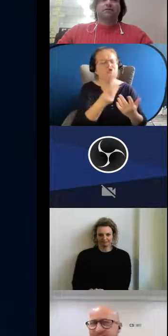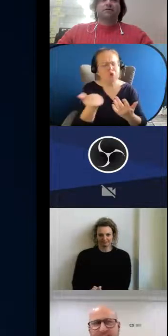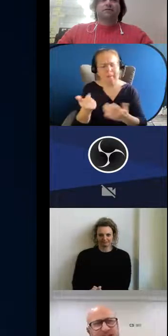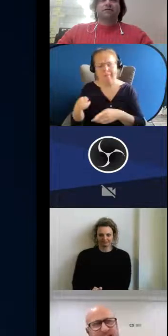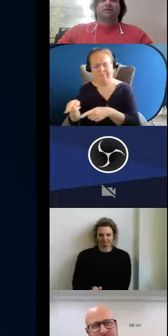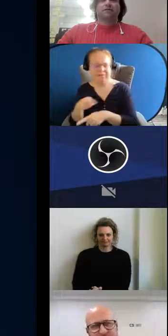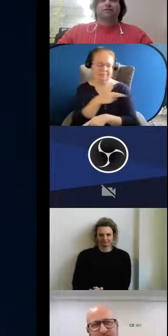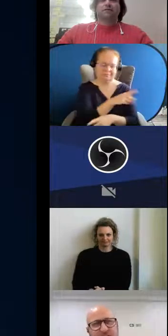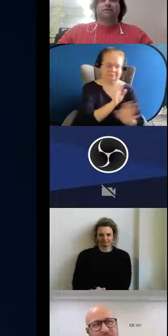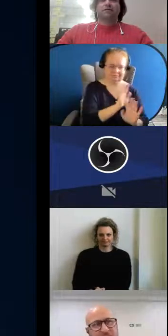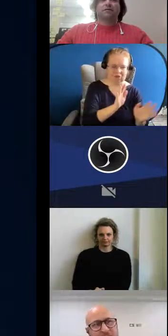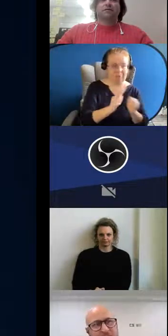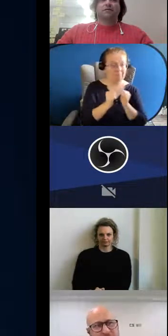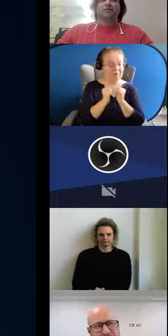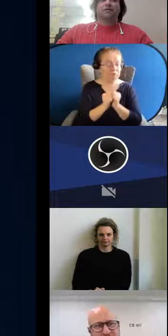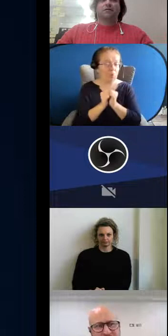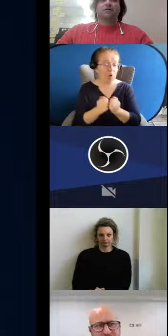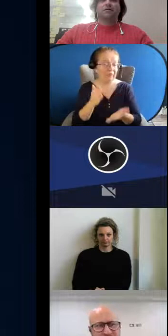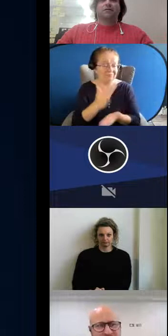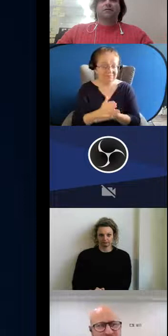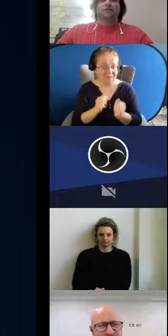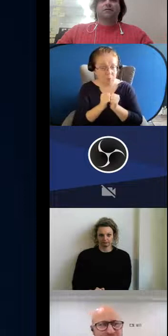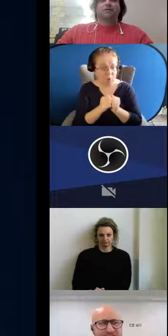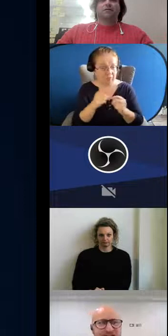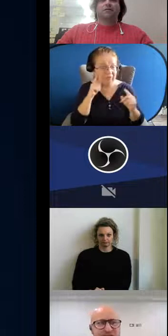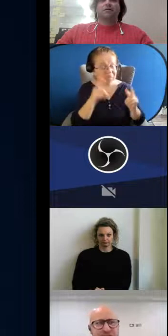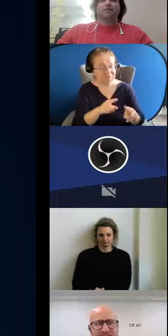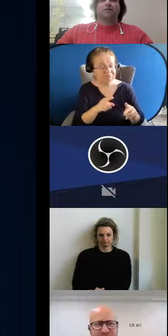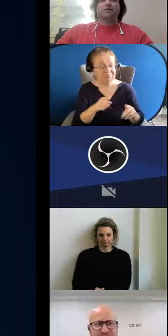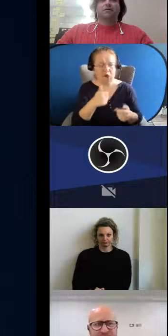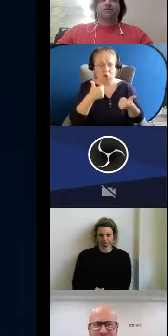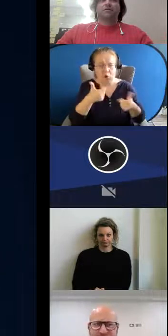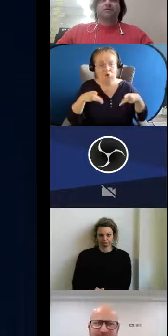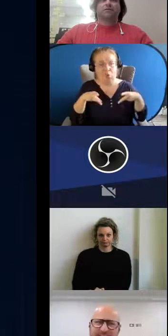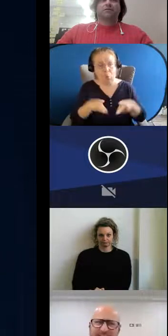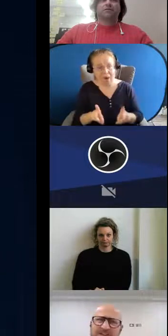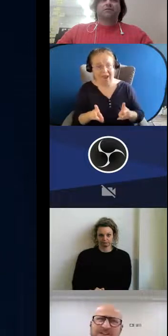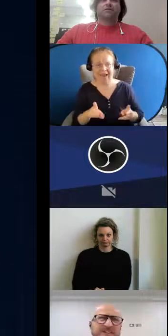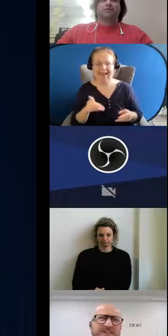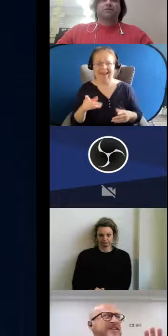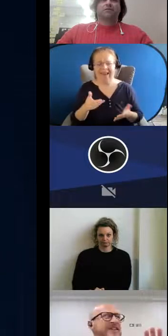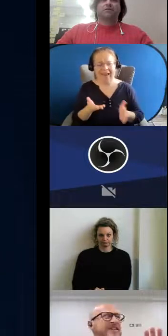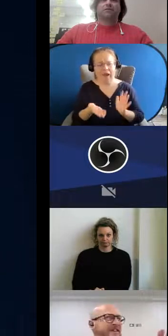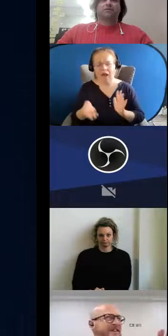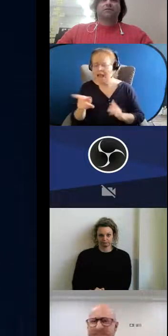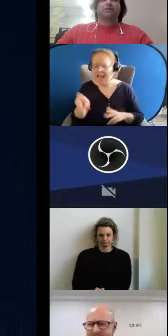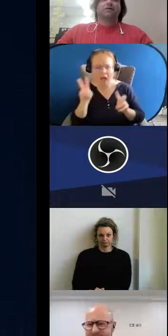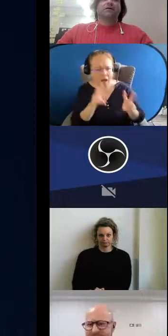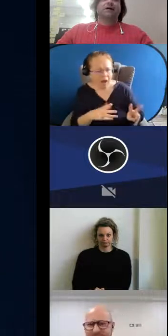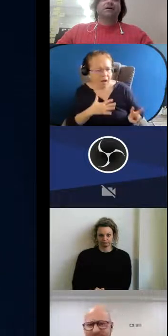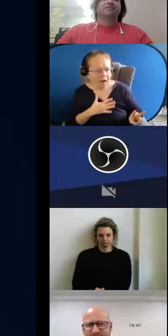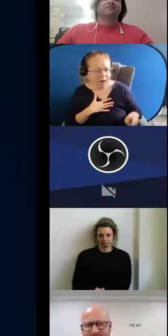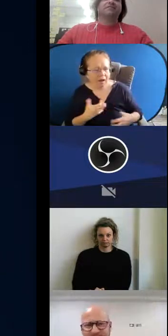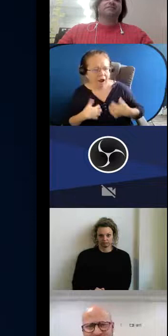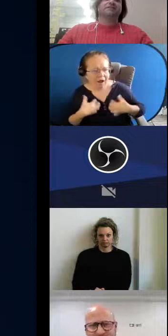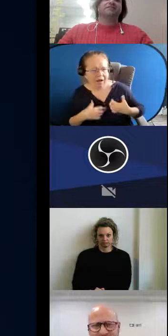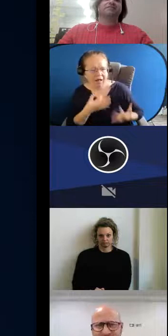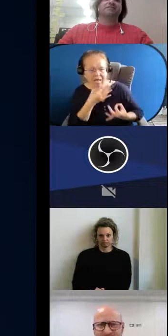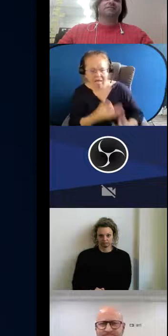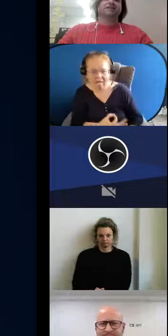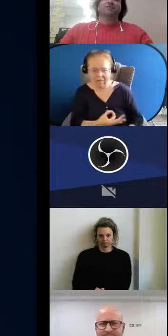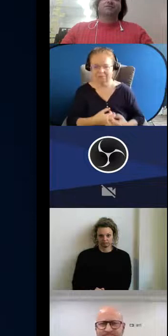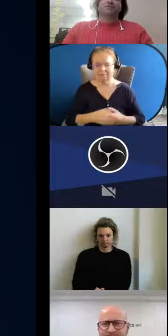But it's definitely worth a go. And that voice typing launcher setting is a good way to get people to increase the discoverability of it. I And think